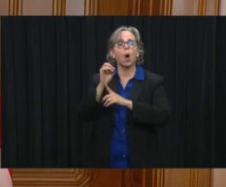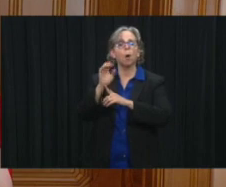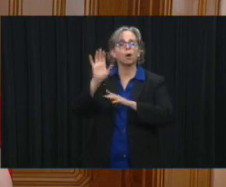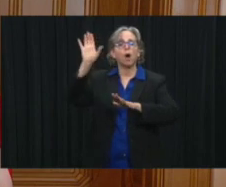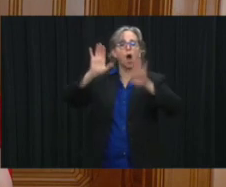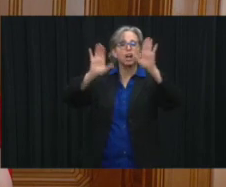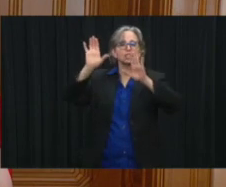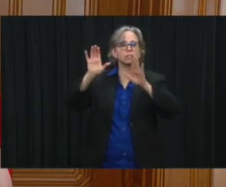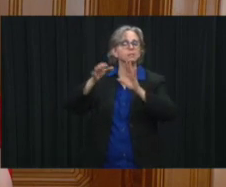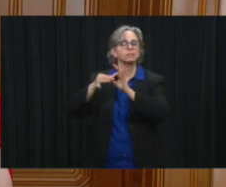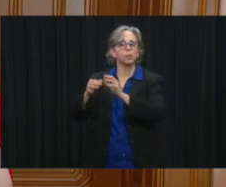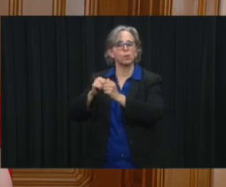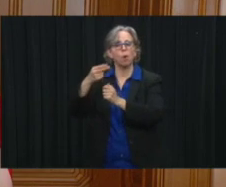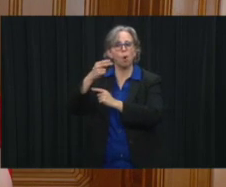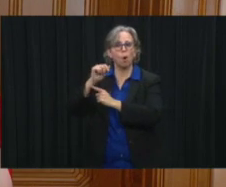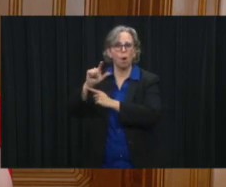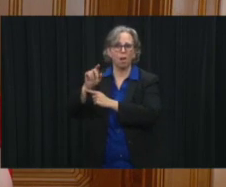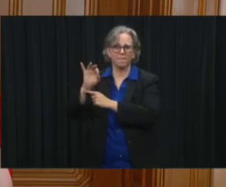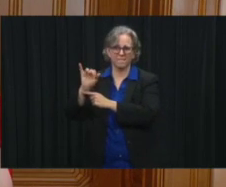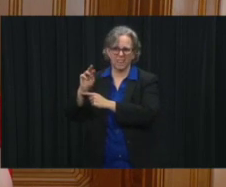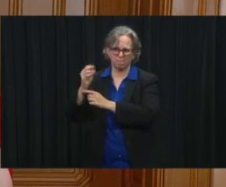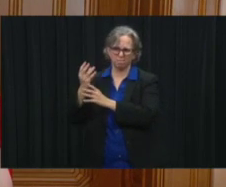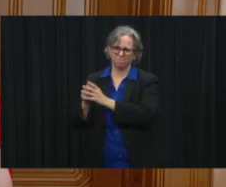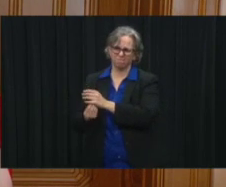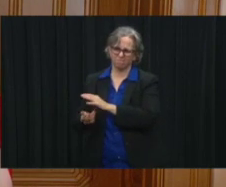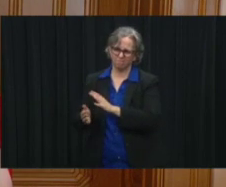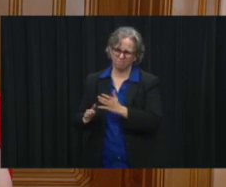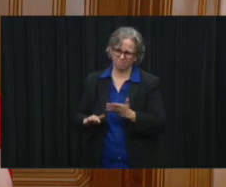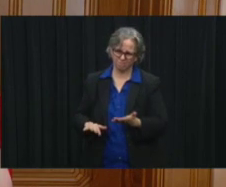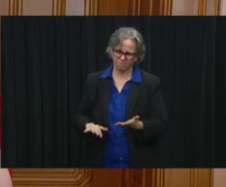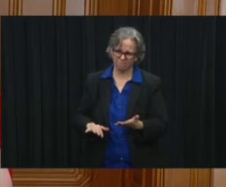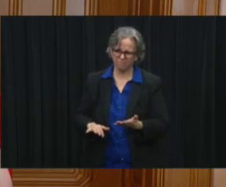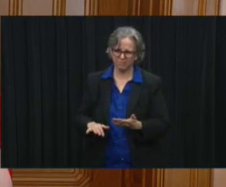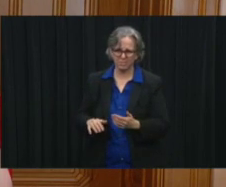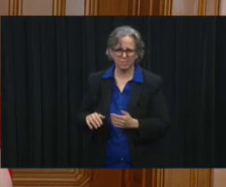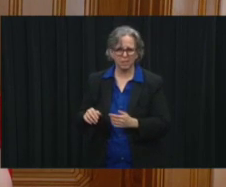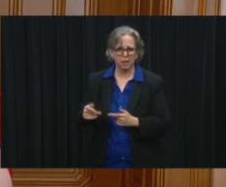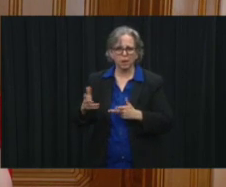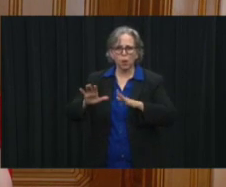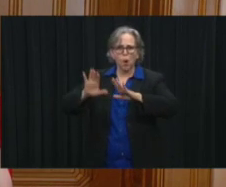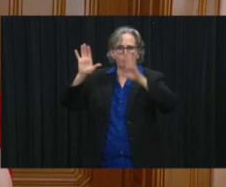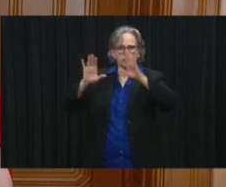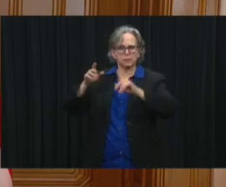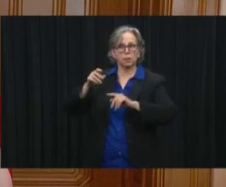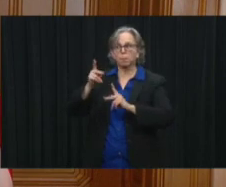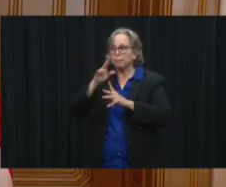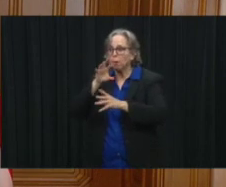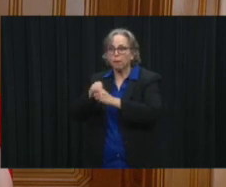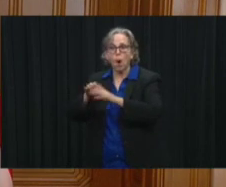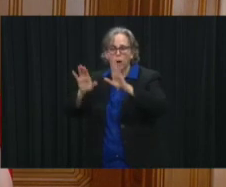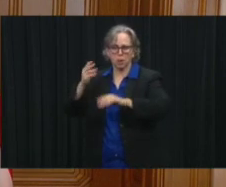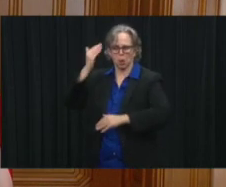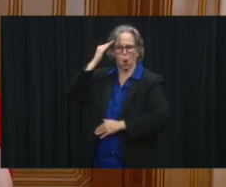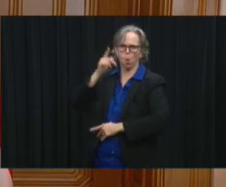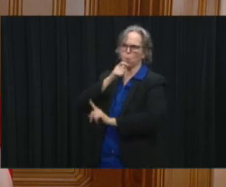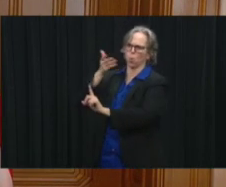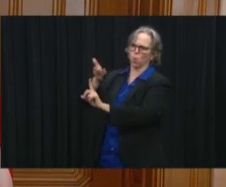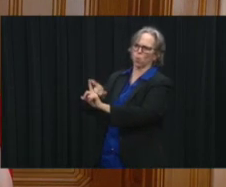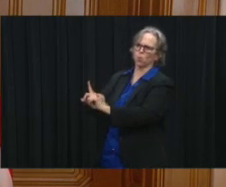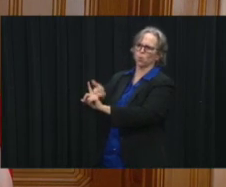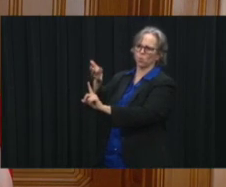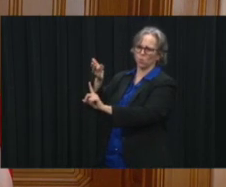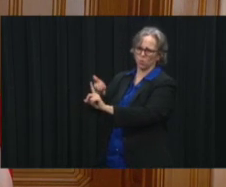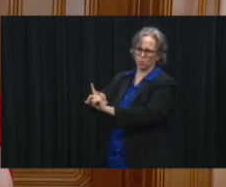into an auctioneer, they knew Keith Sheridan. Keith never met a stranger. He was someone who always had